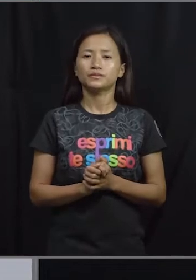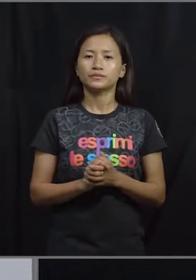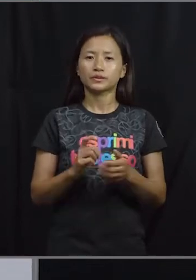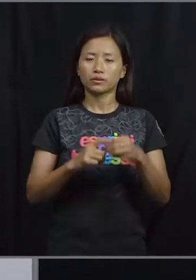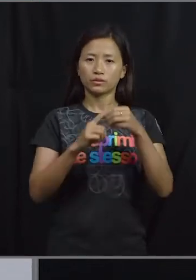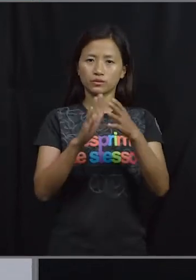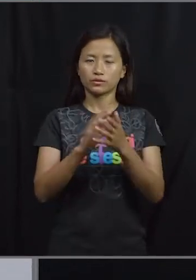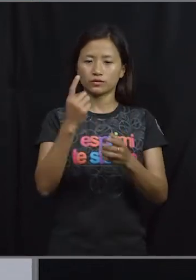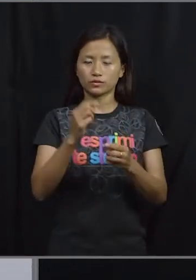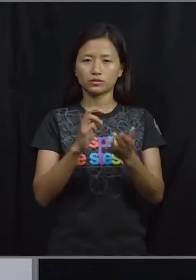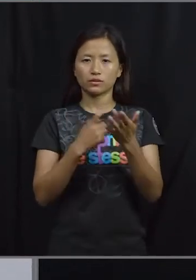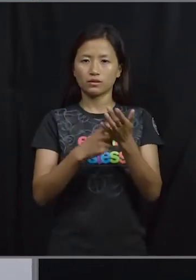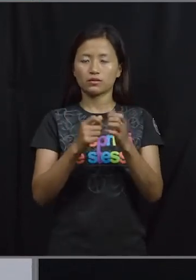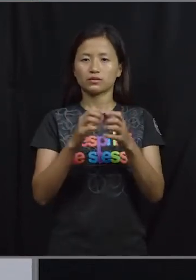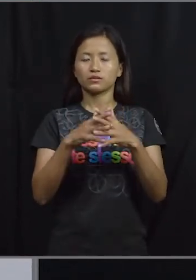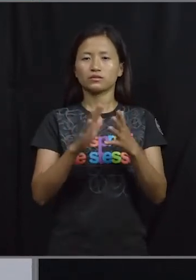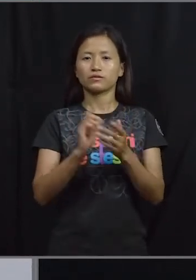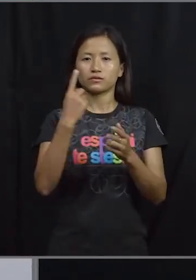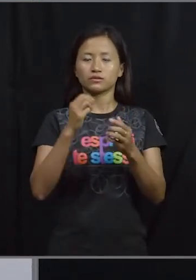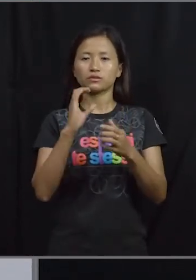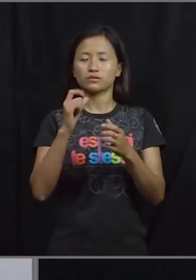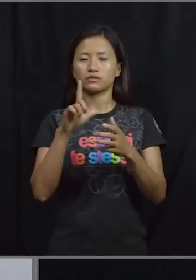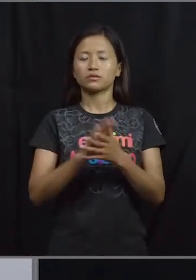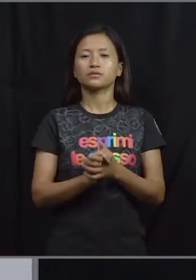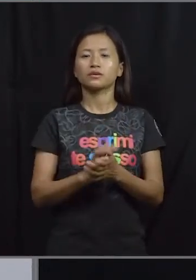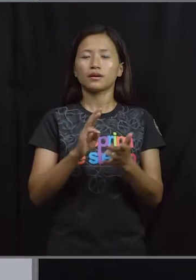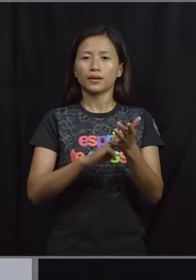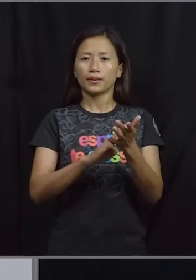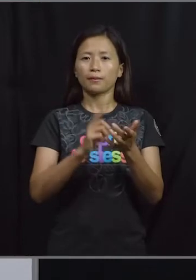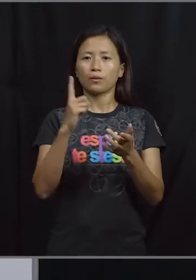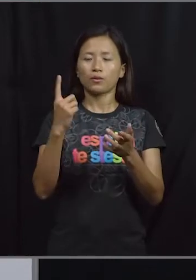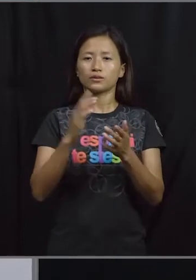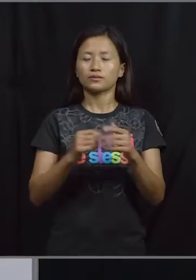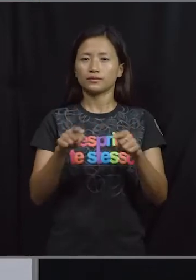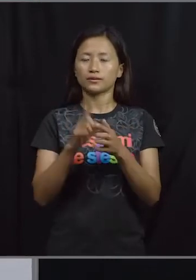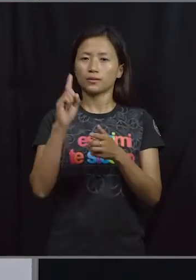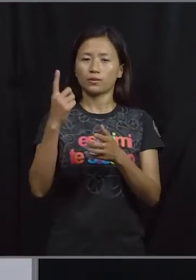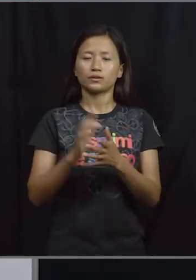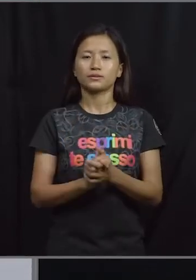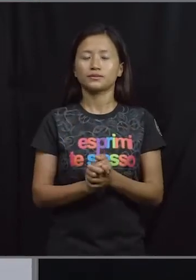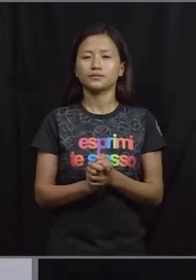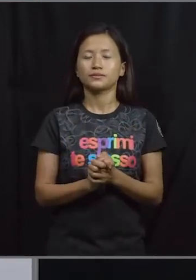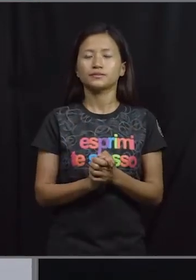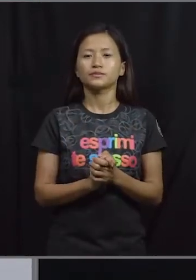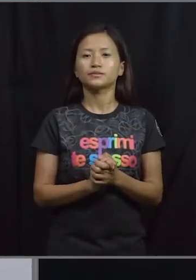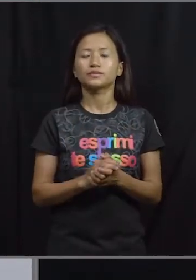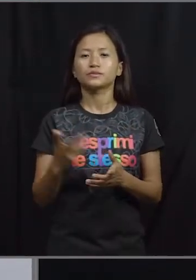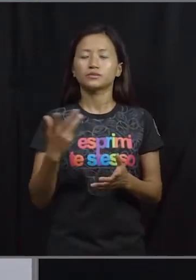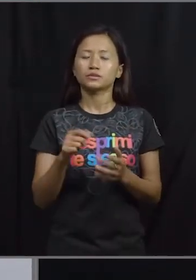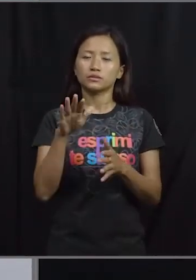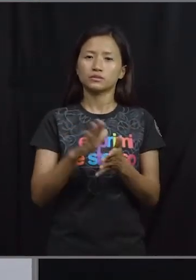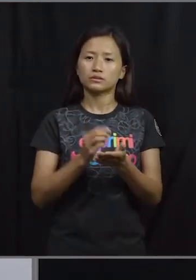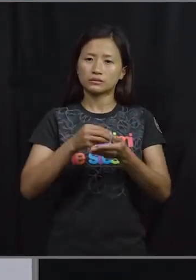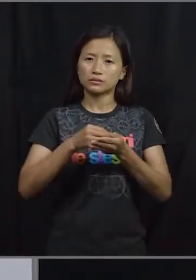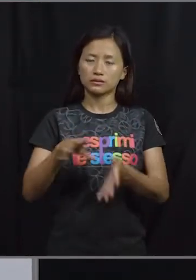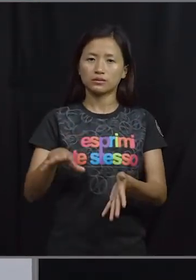of first row and first column, therefore M11. It is in the first row and first column. So what shall we do? We